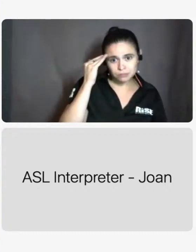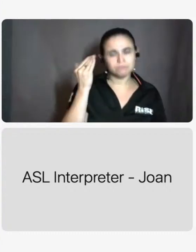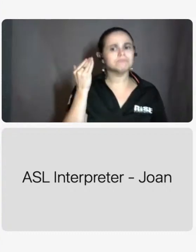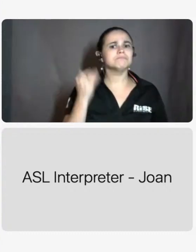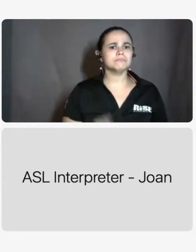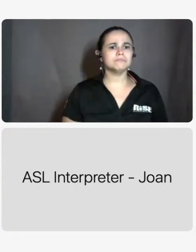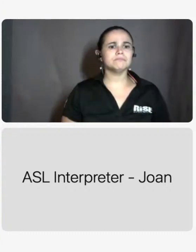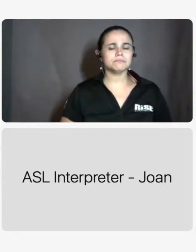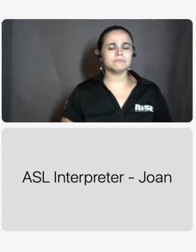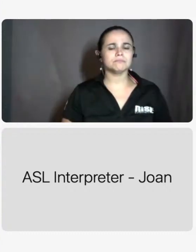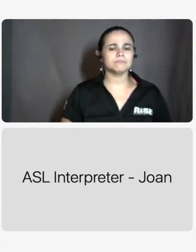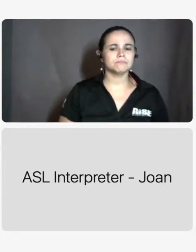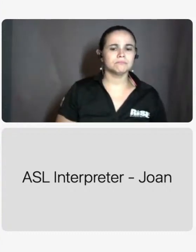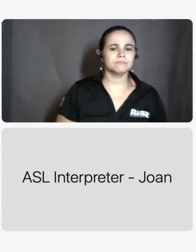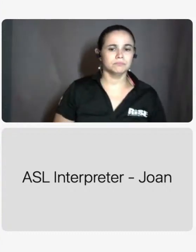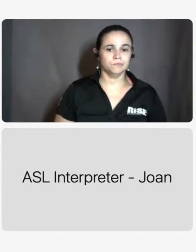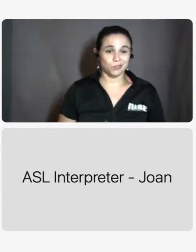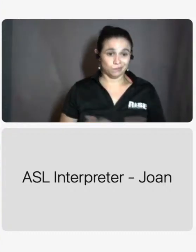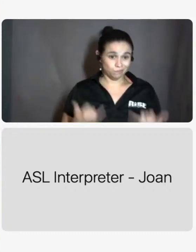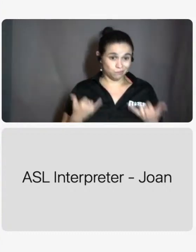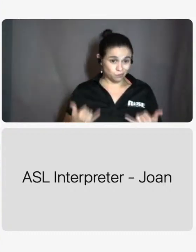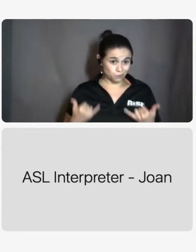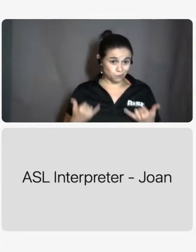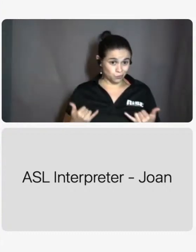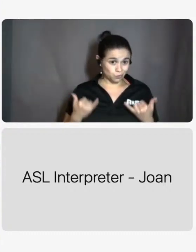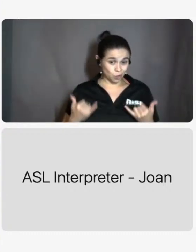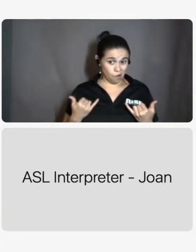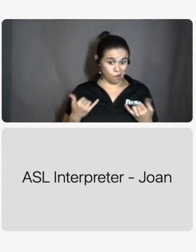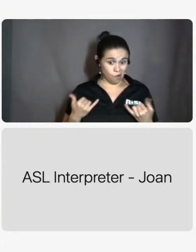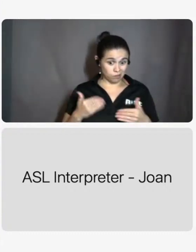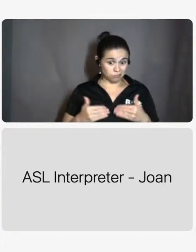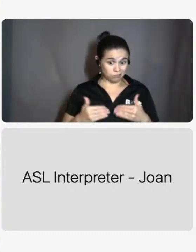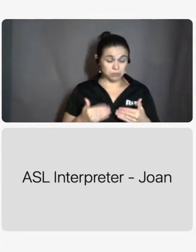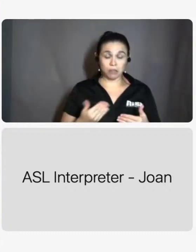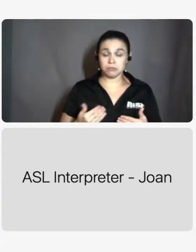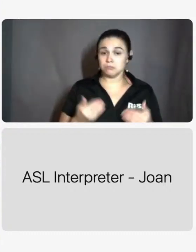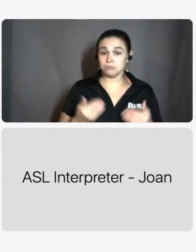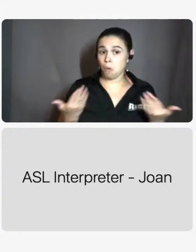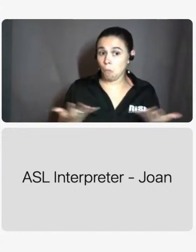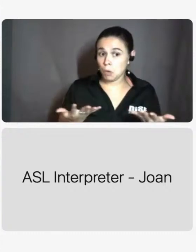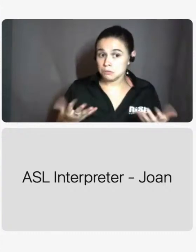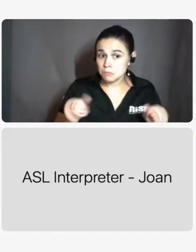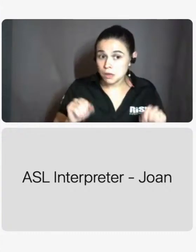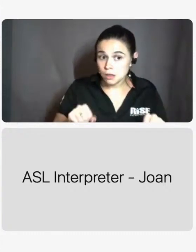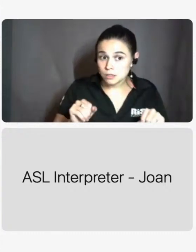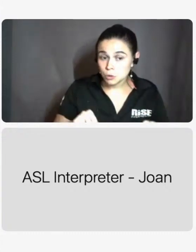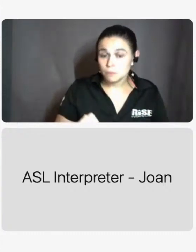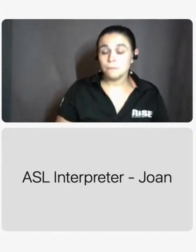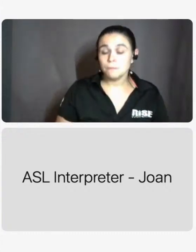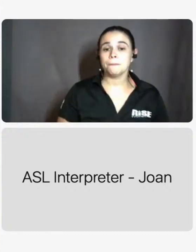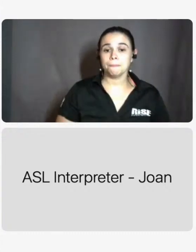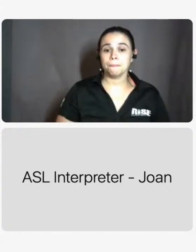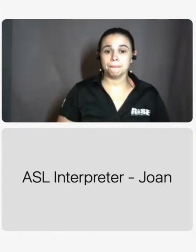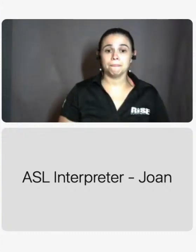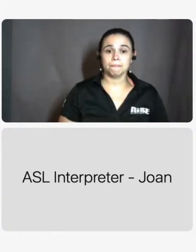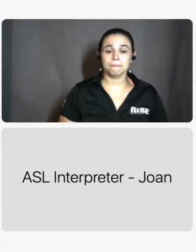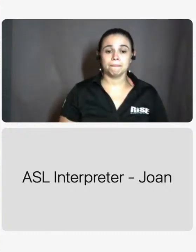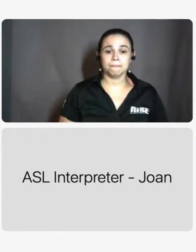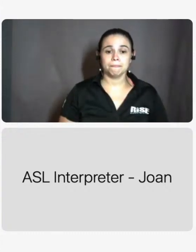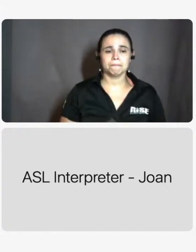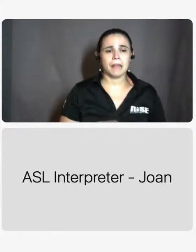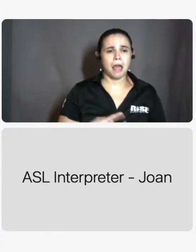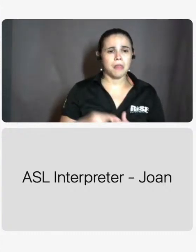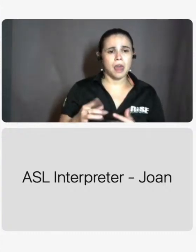couldn't do, and eventually giving us your professional recommendation